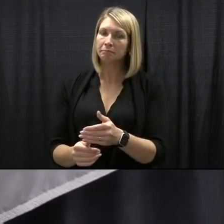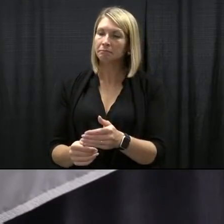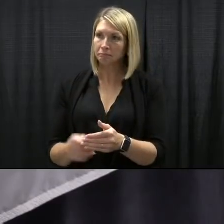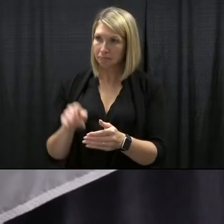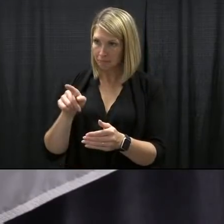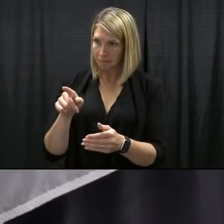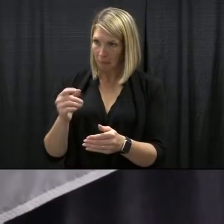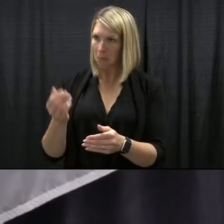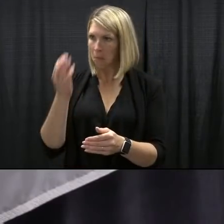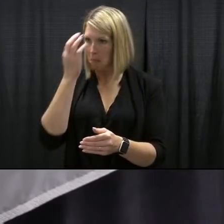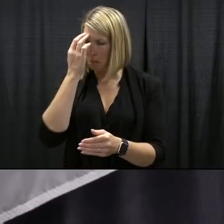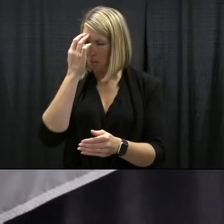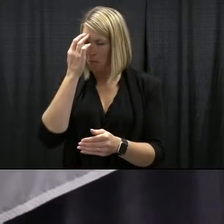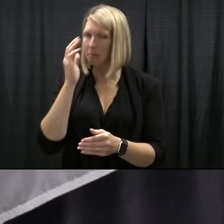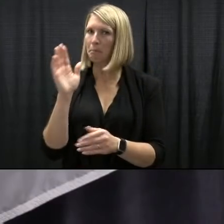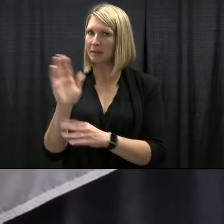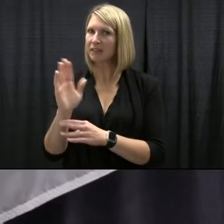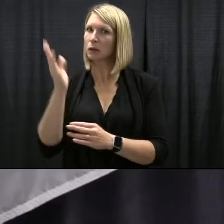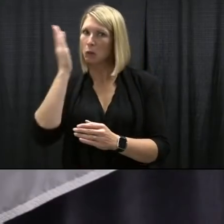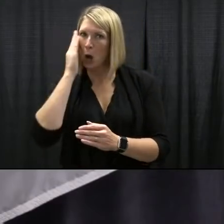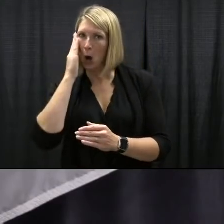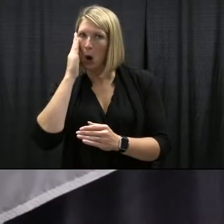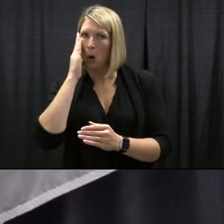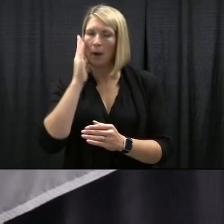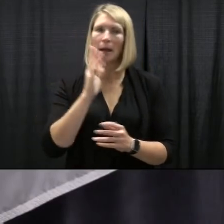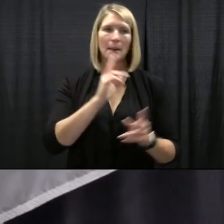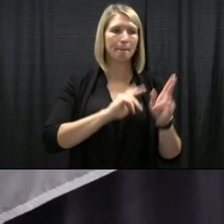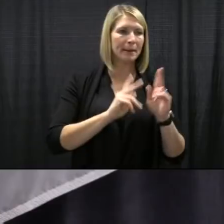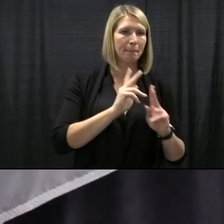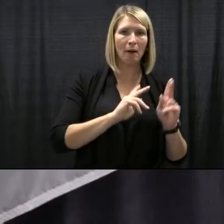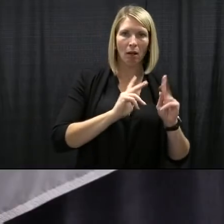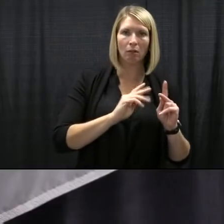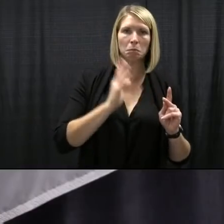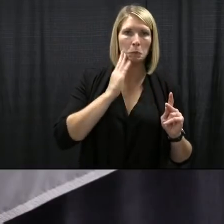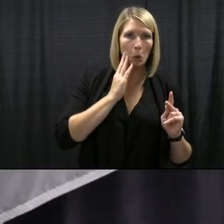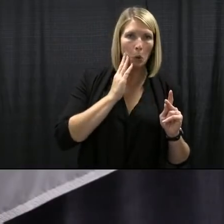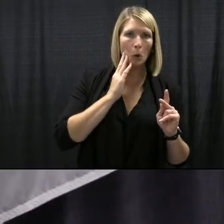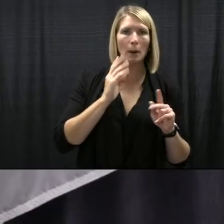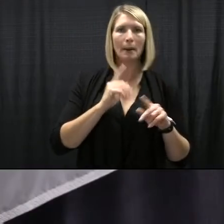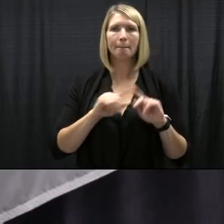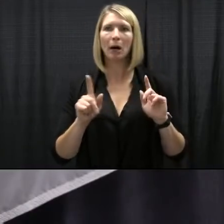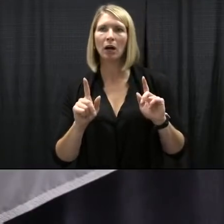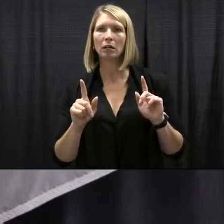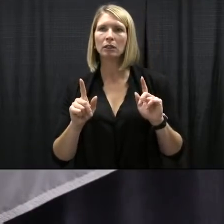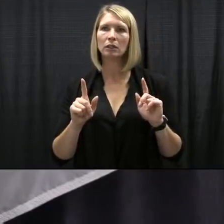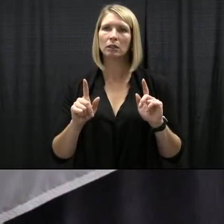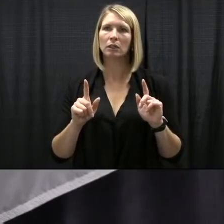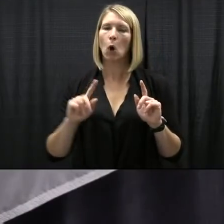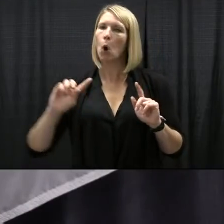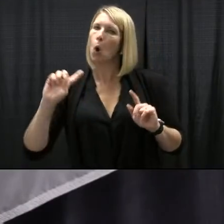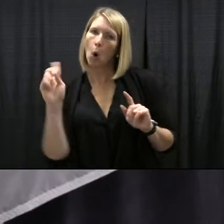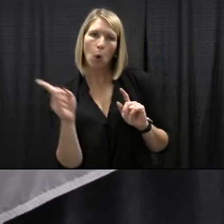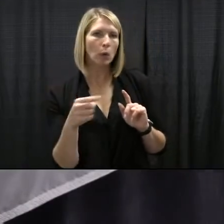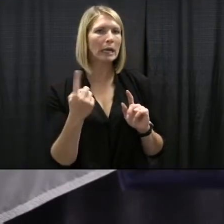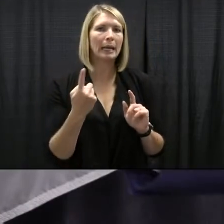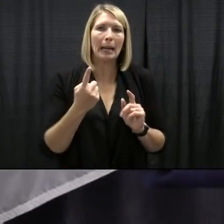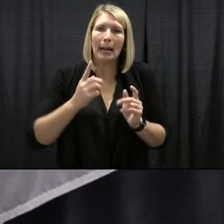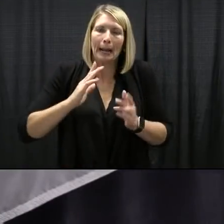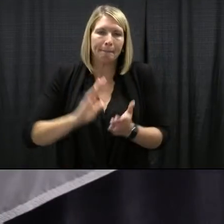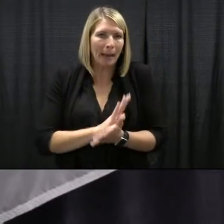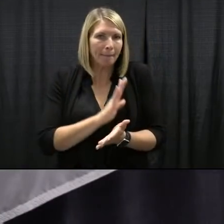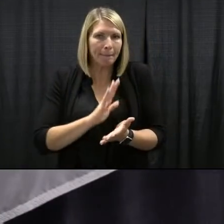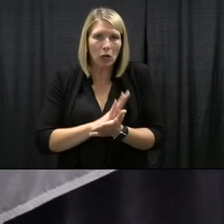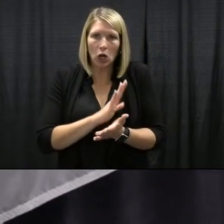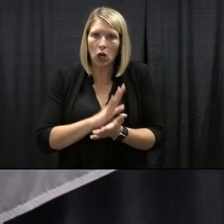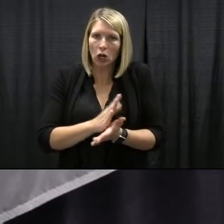we think that we're in a reasonable spot for this. We didn't want to go down the path initially of having a paper option, and when we were so close to